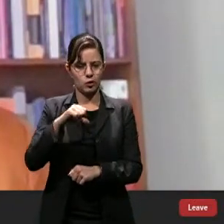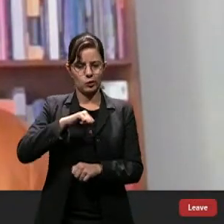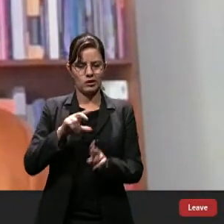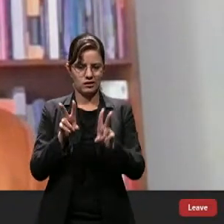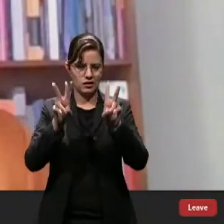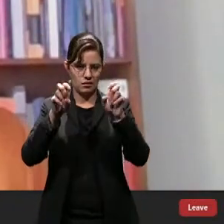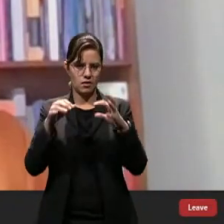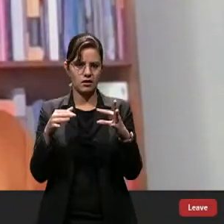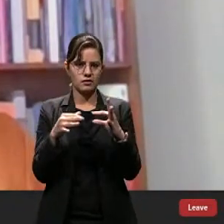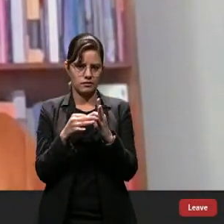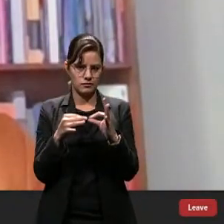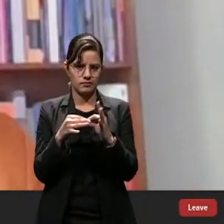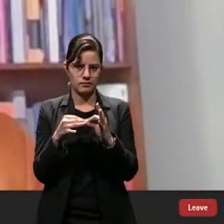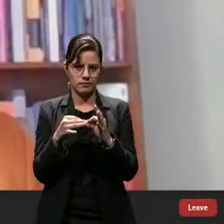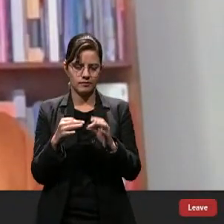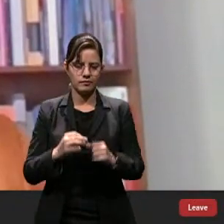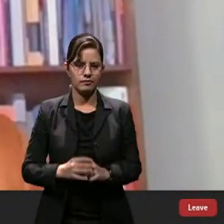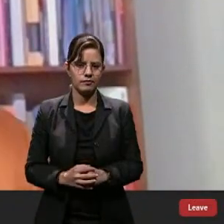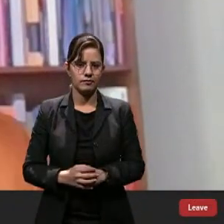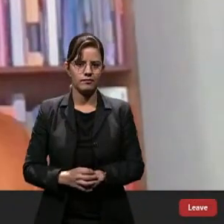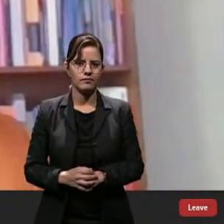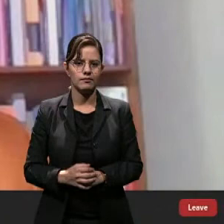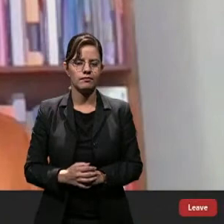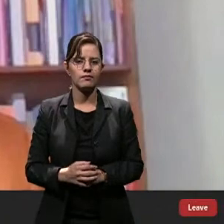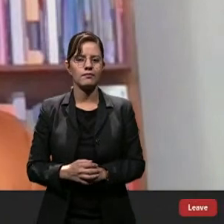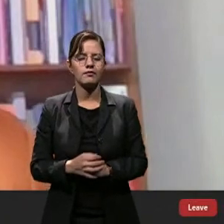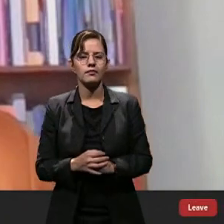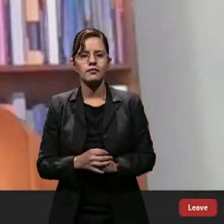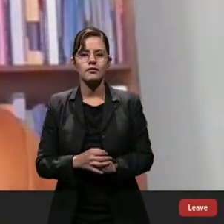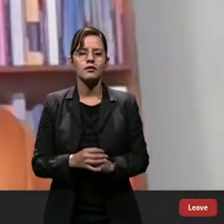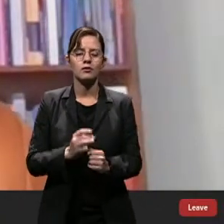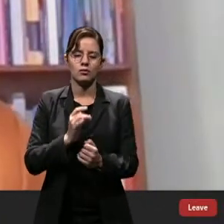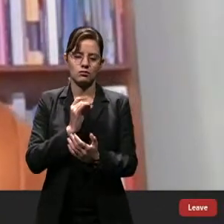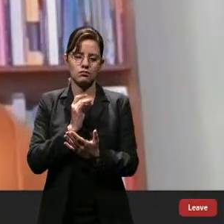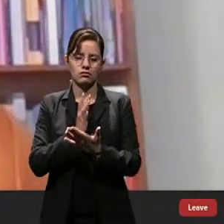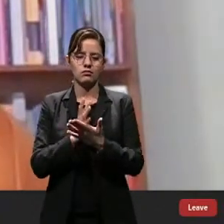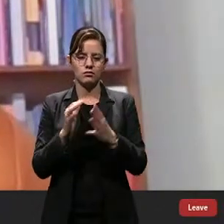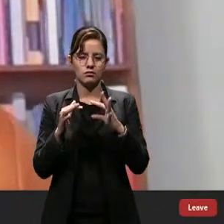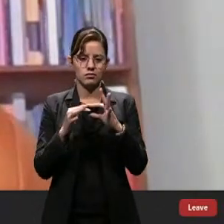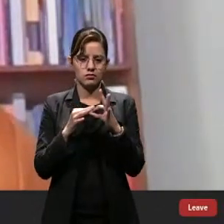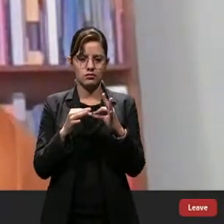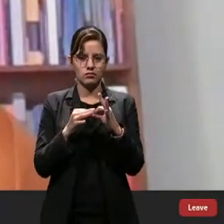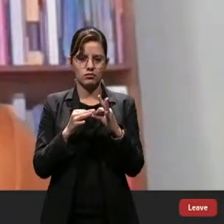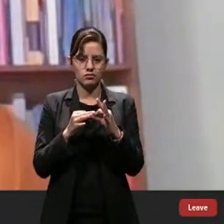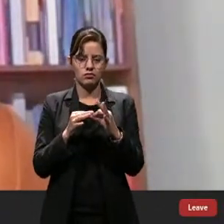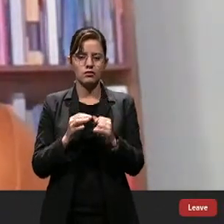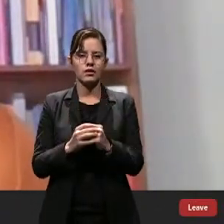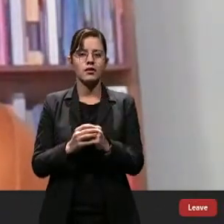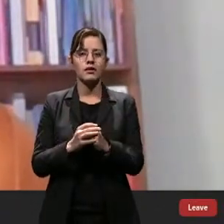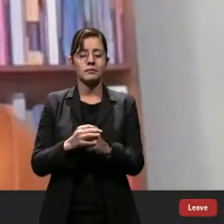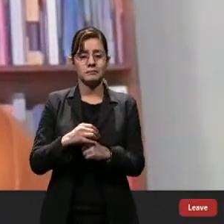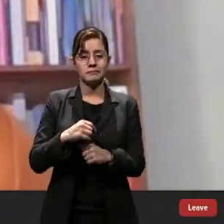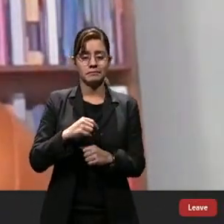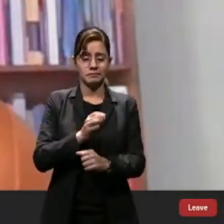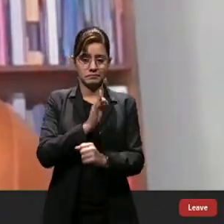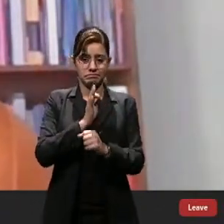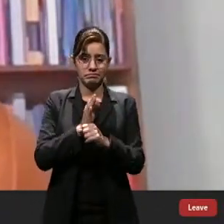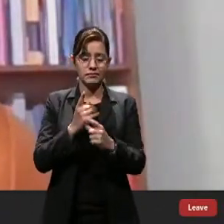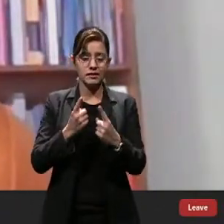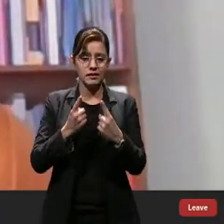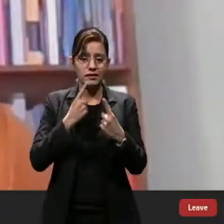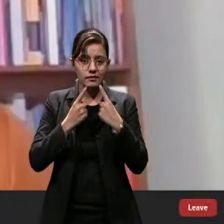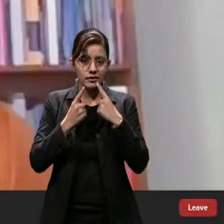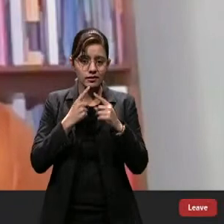are the topics we are going to be talking about in this panel. I would just like to highlight that this